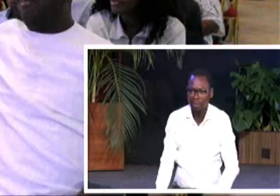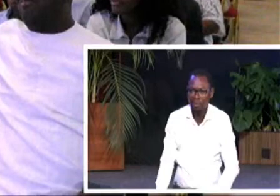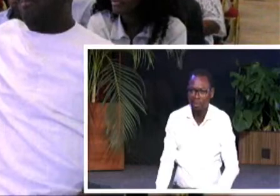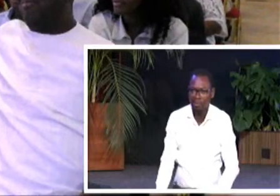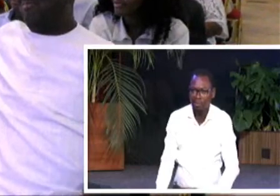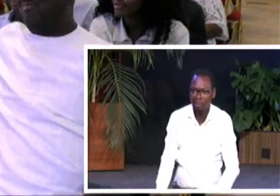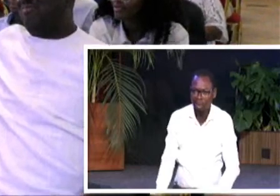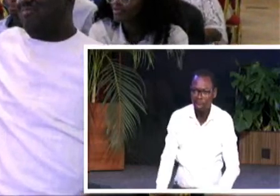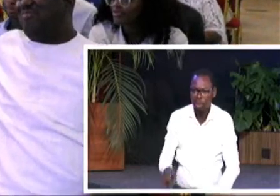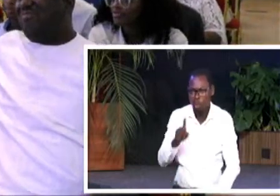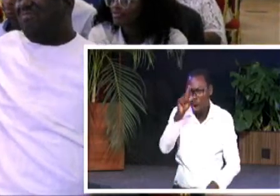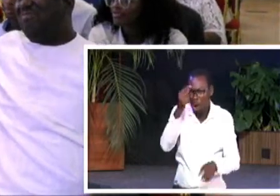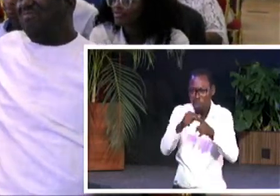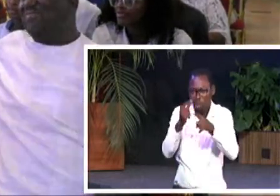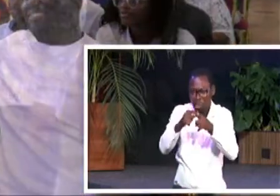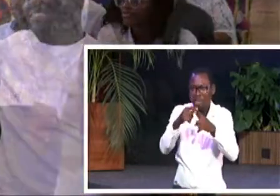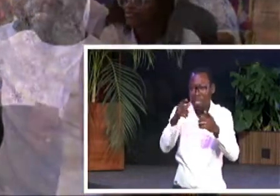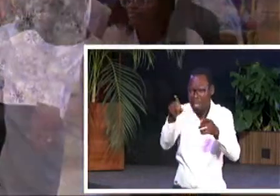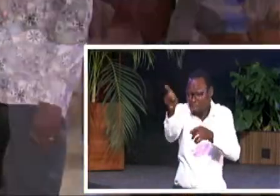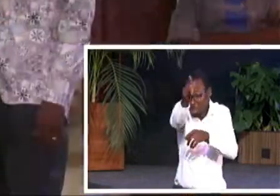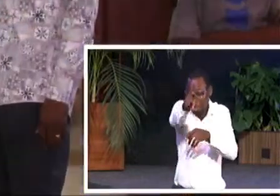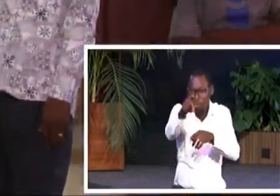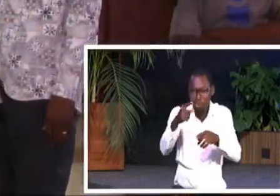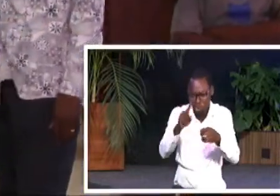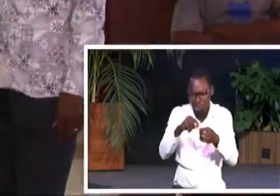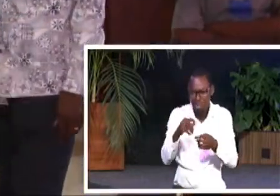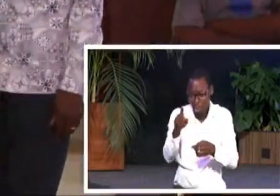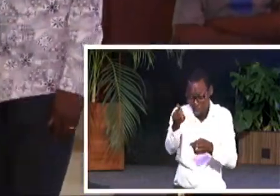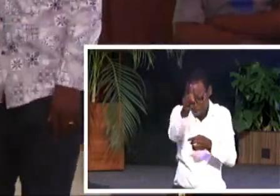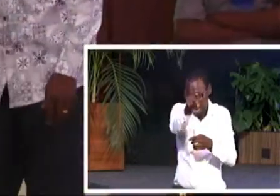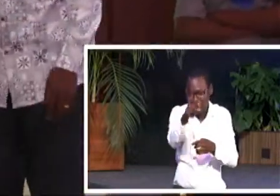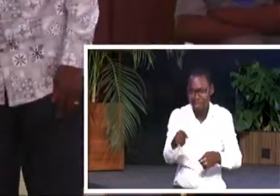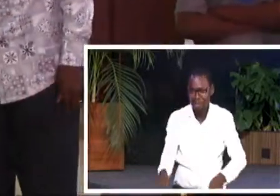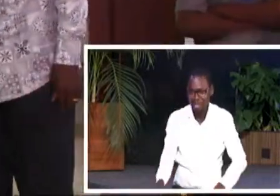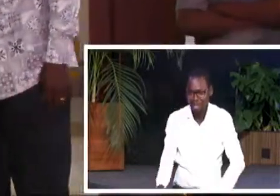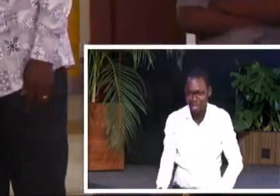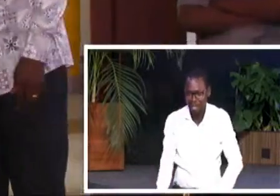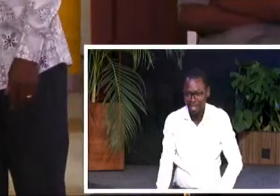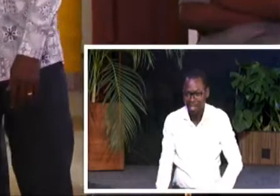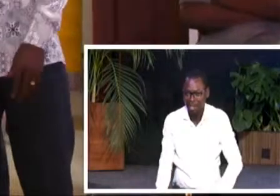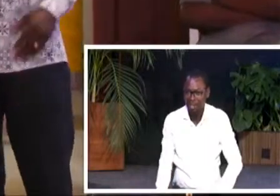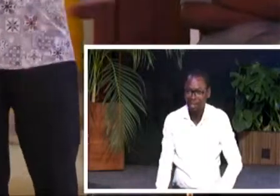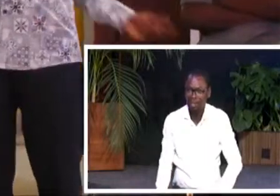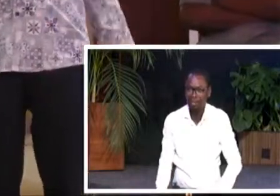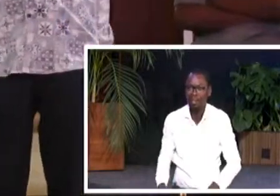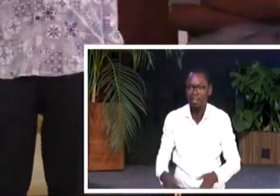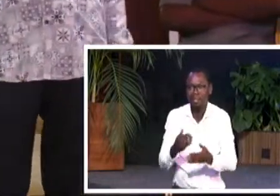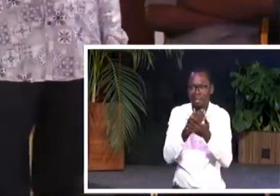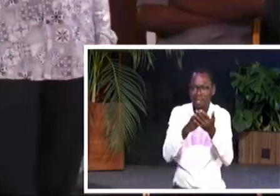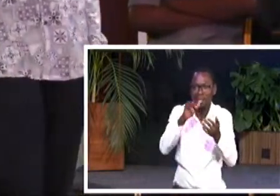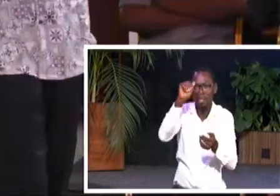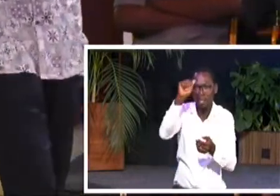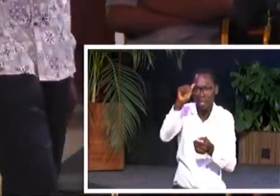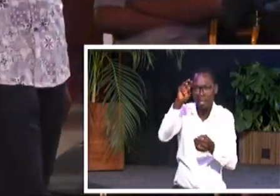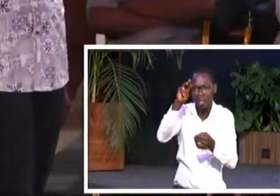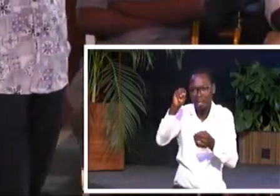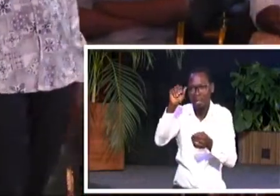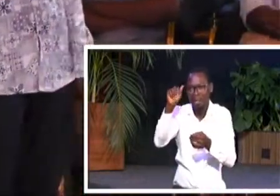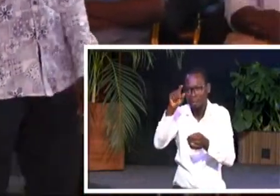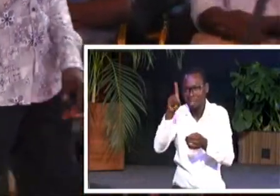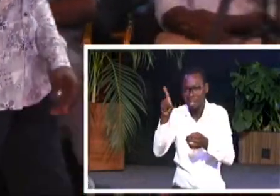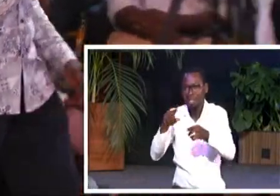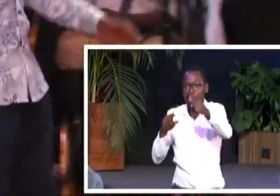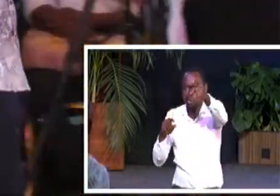Practical. And you spoke in the second edition or so. Madam, one word for you. Amazing. Amazing. Amazing.